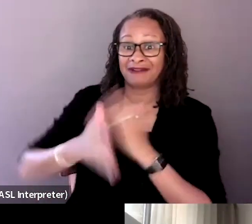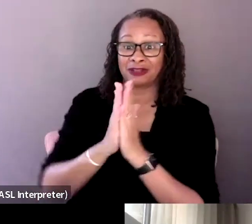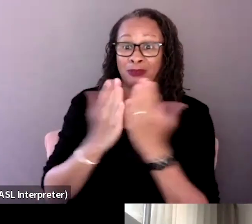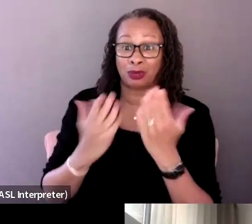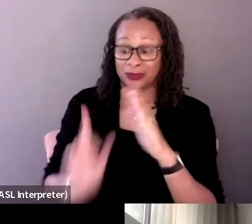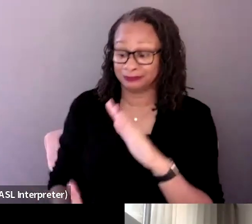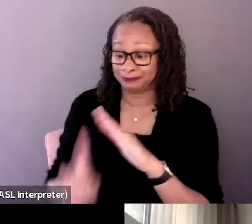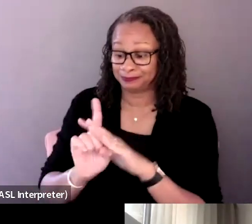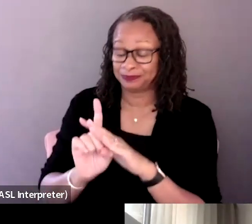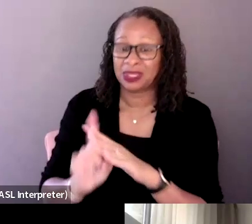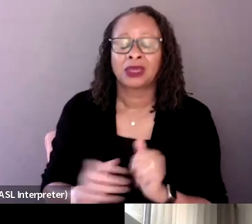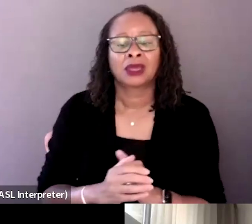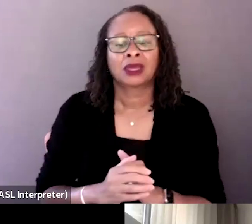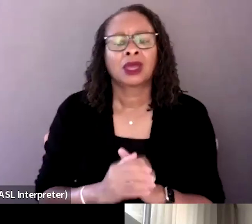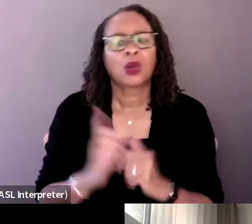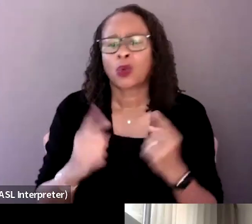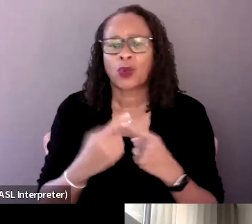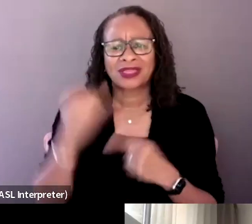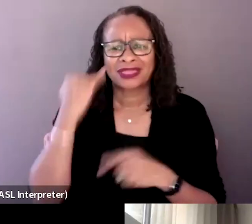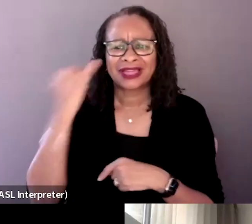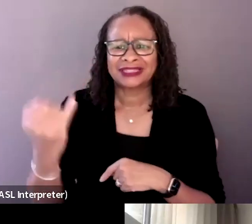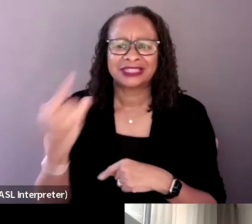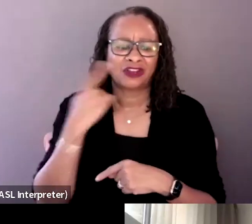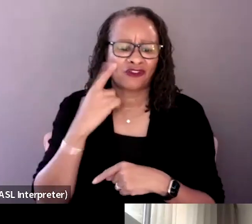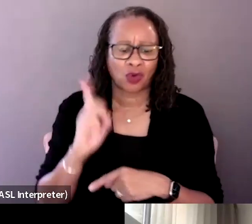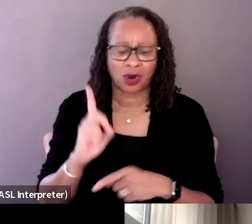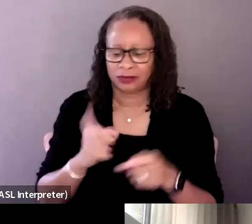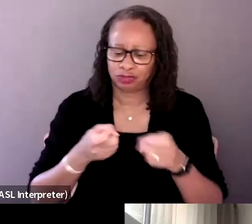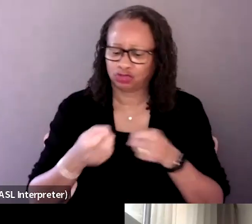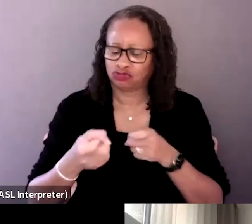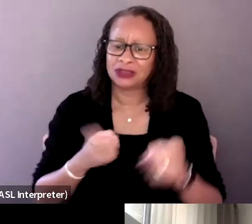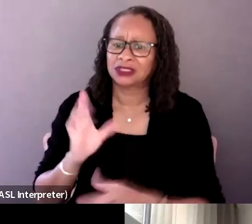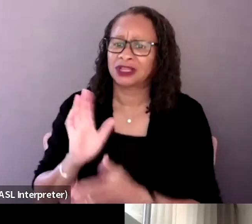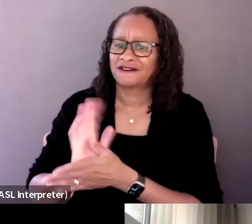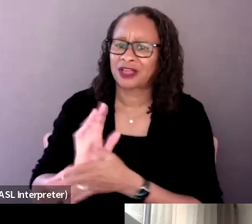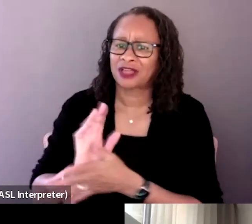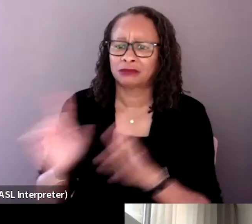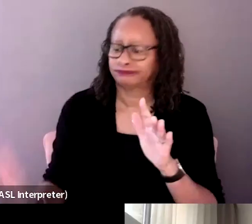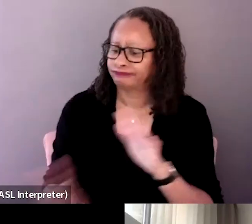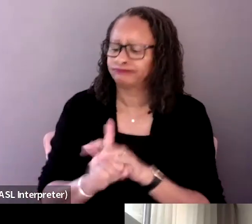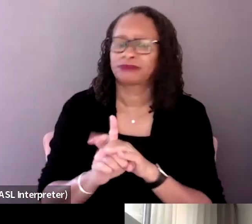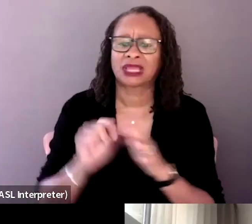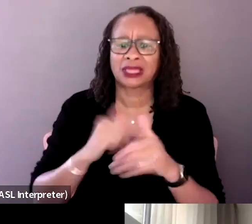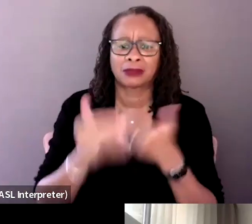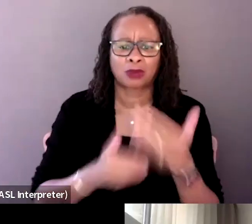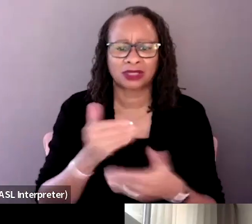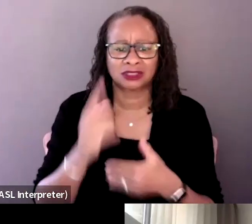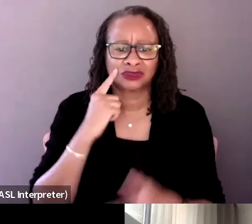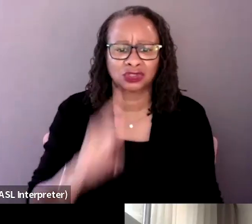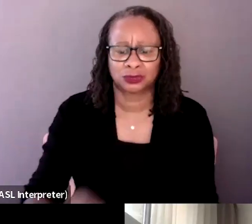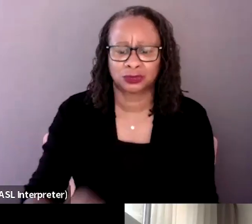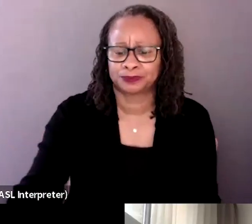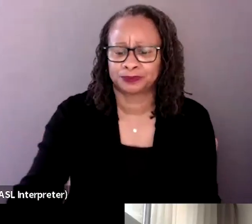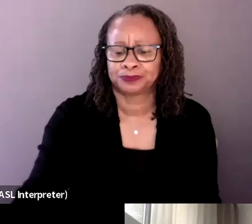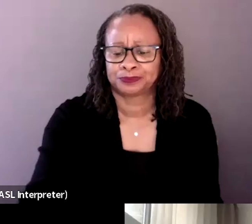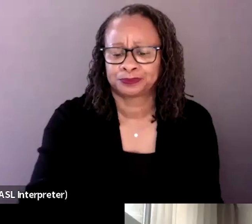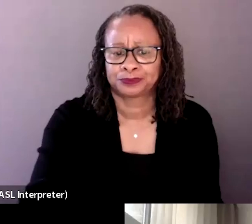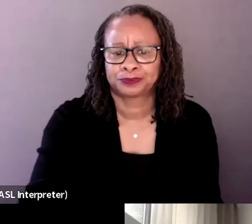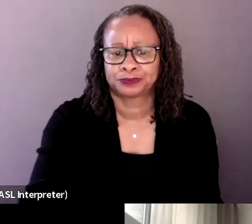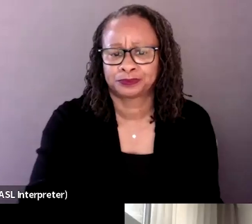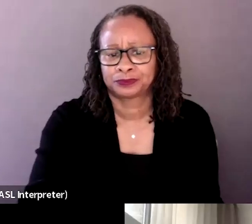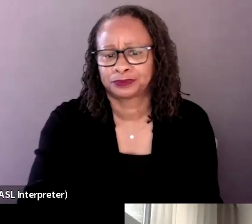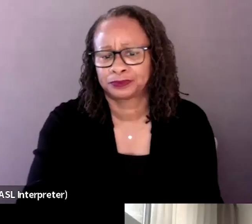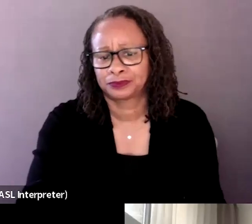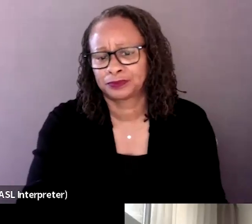But when did the idea for directing a film come about in this process for you?